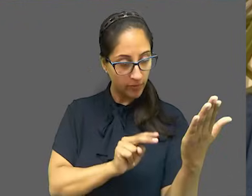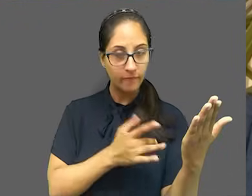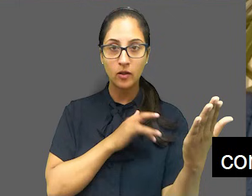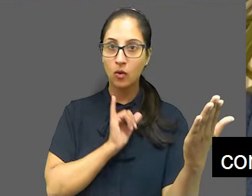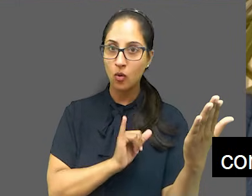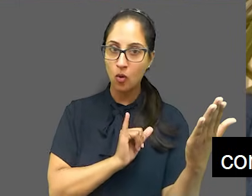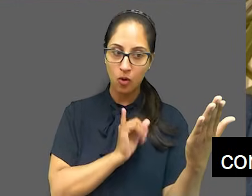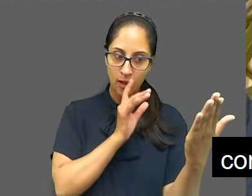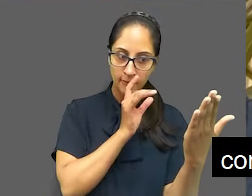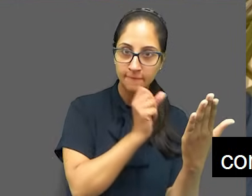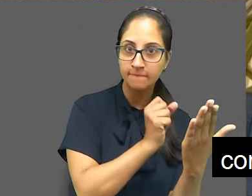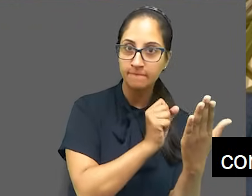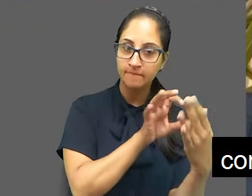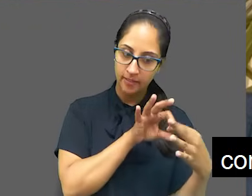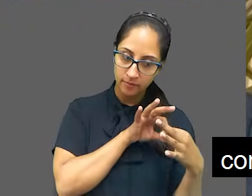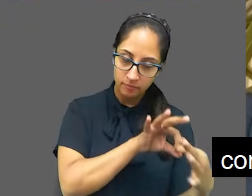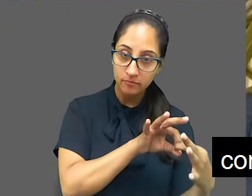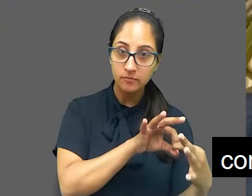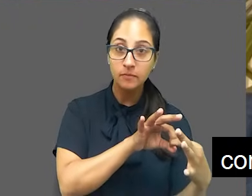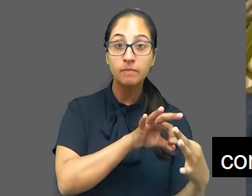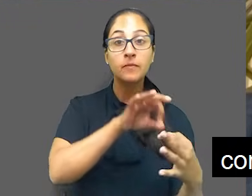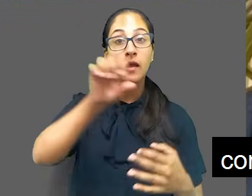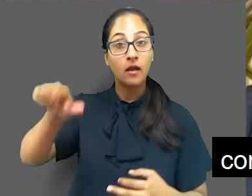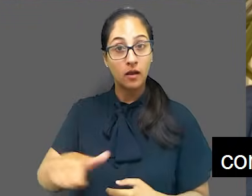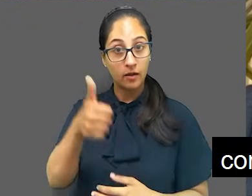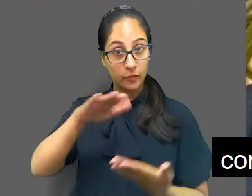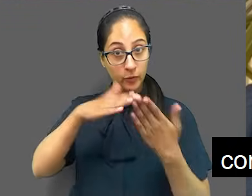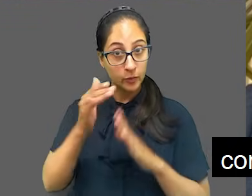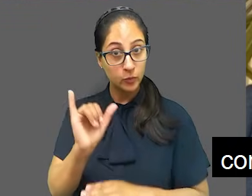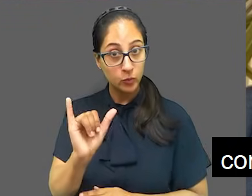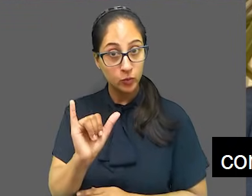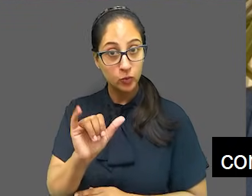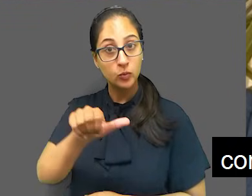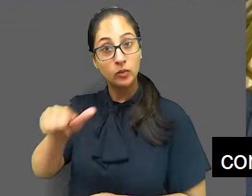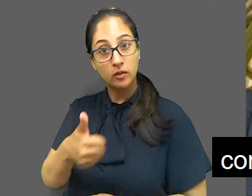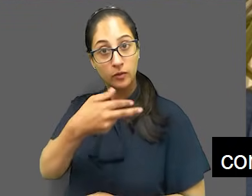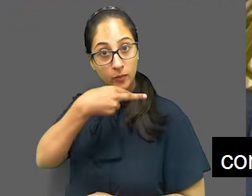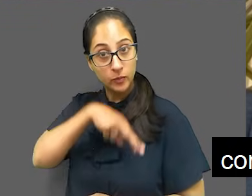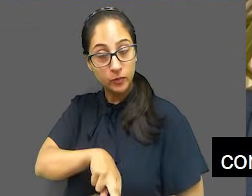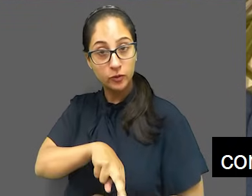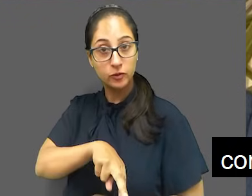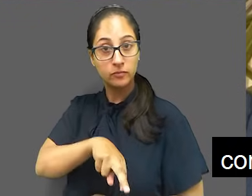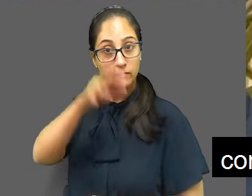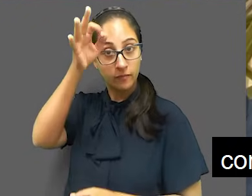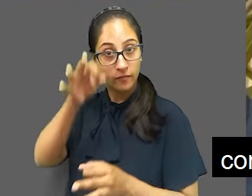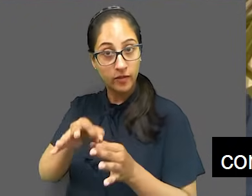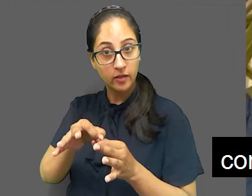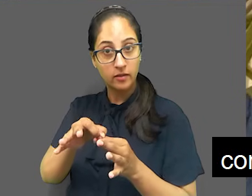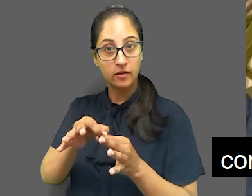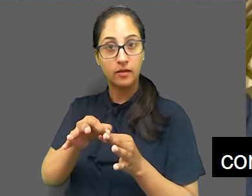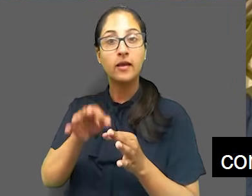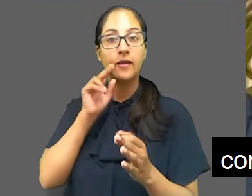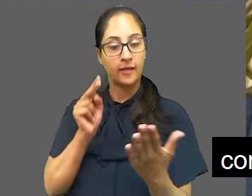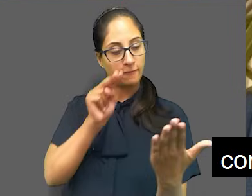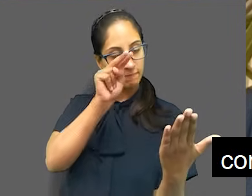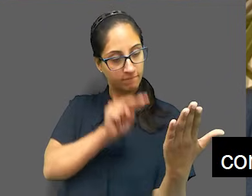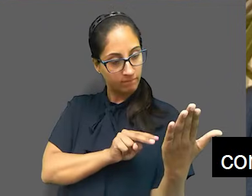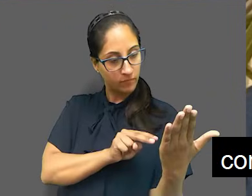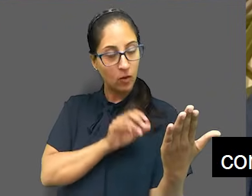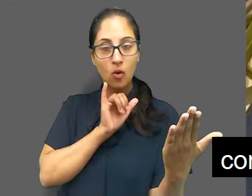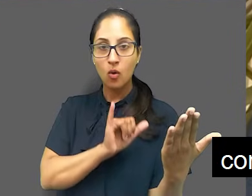material important and engaging and inspiring, as well as other communities, members of other